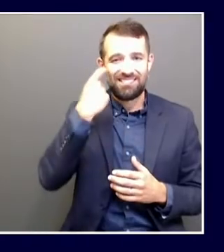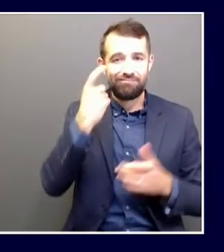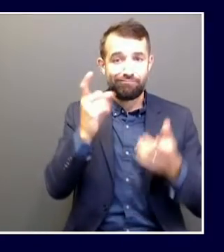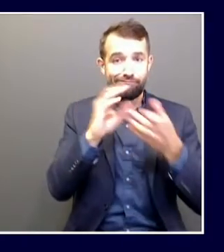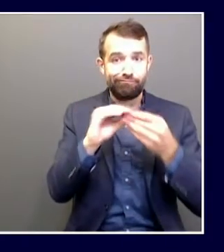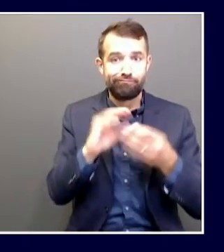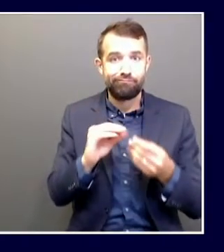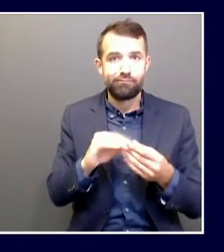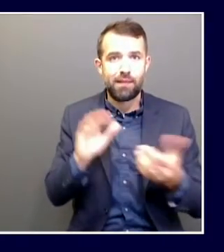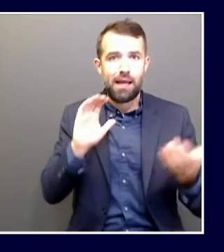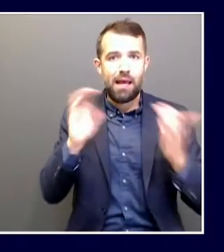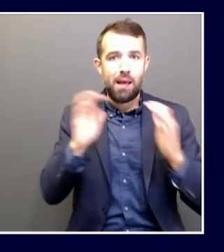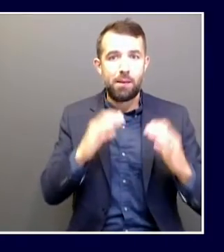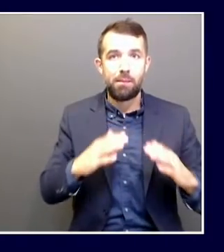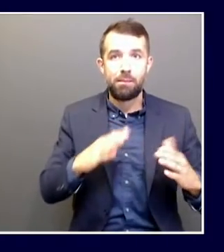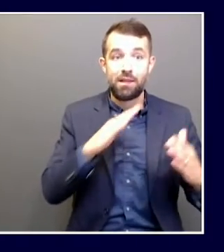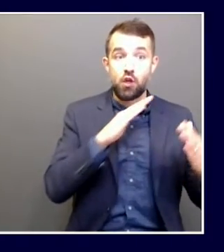divide.